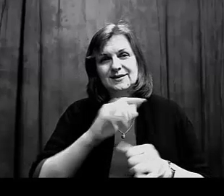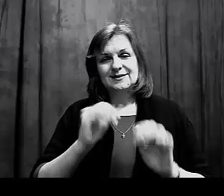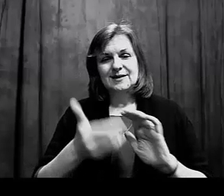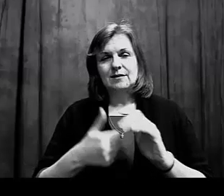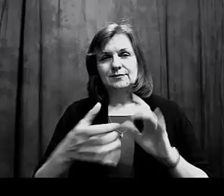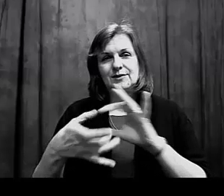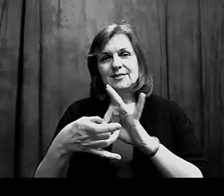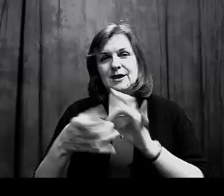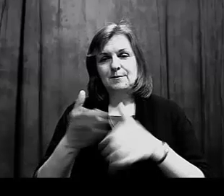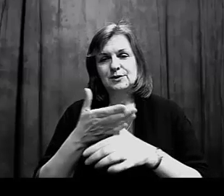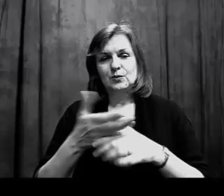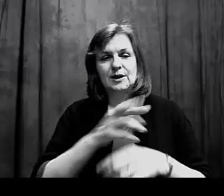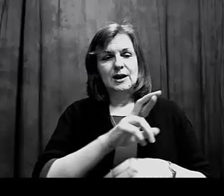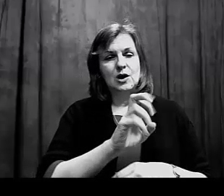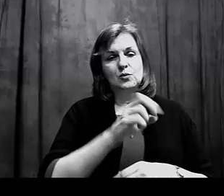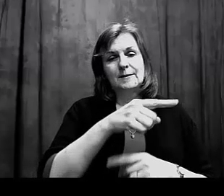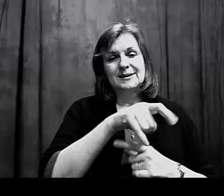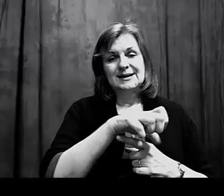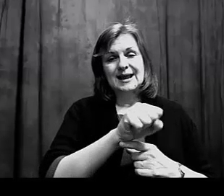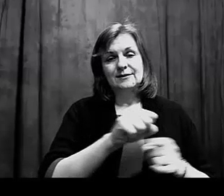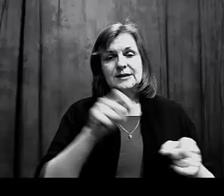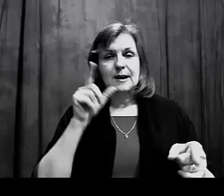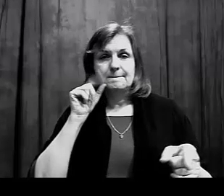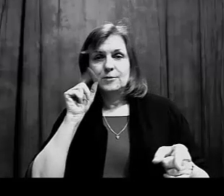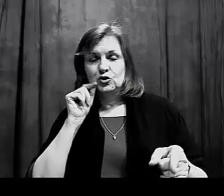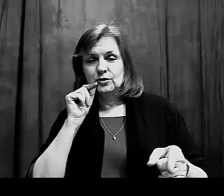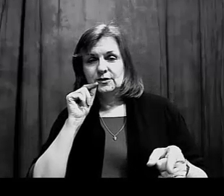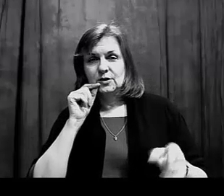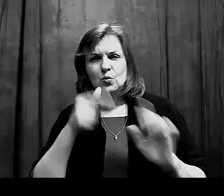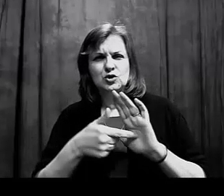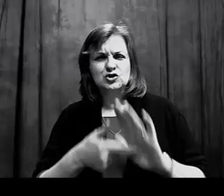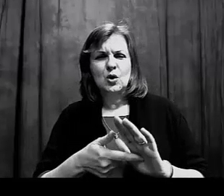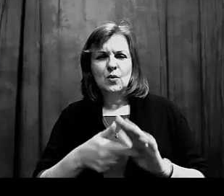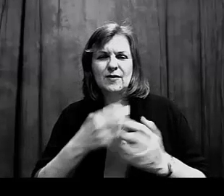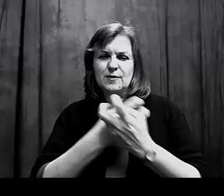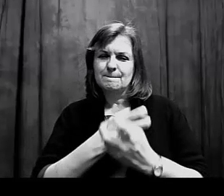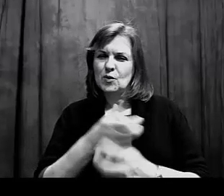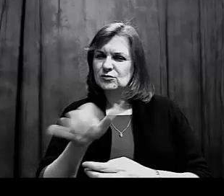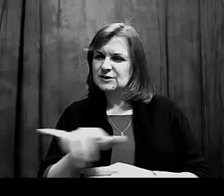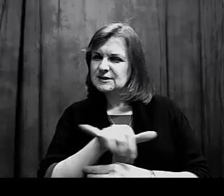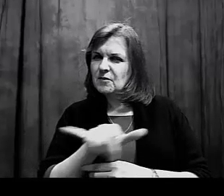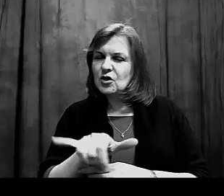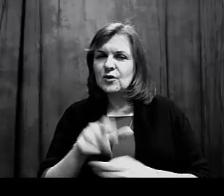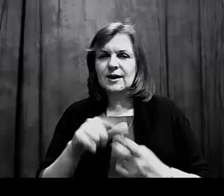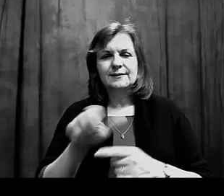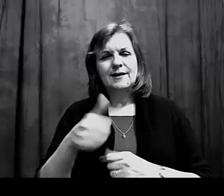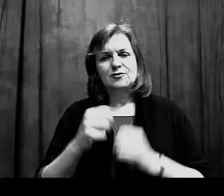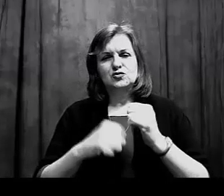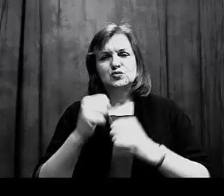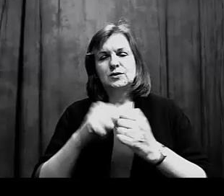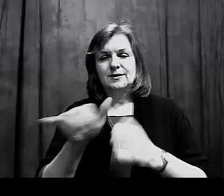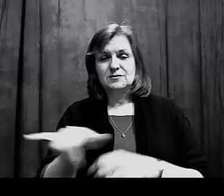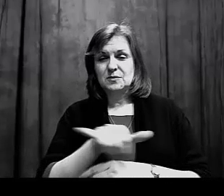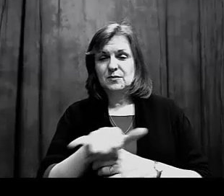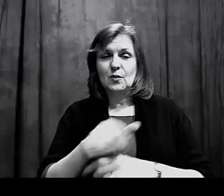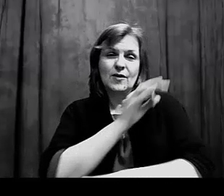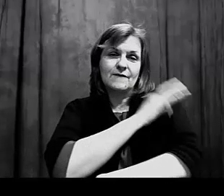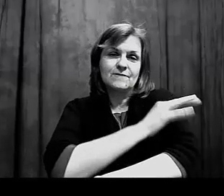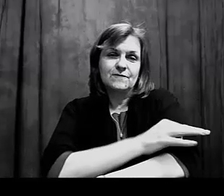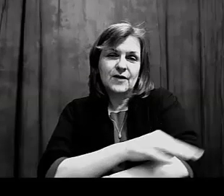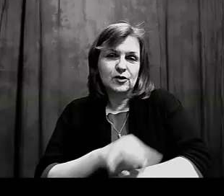lot of detail now, but just to remind you that this is our link between our reptiles and our birds based on